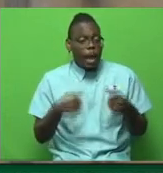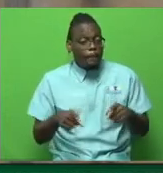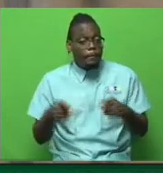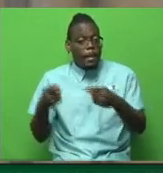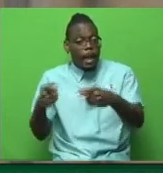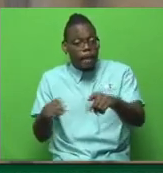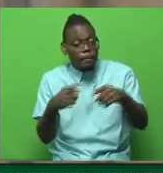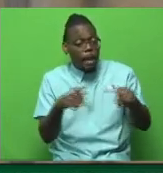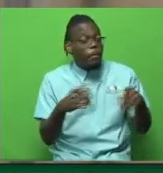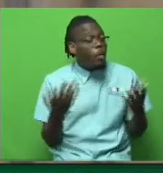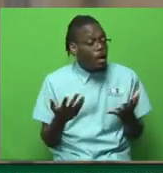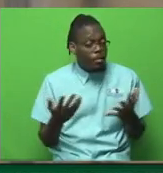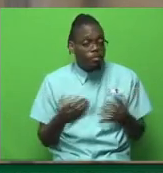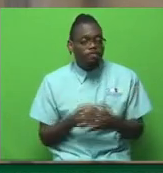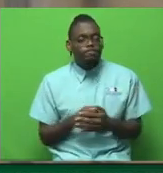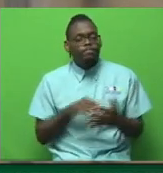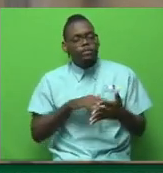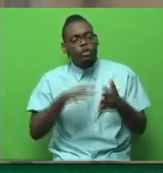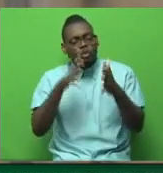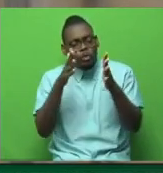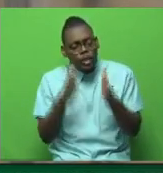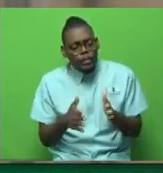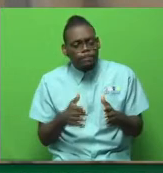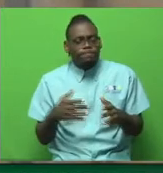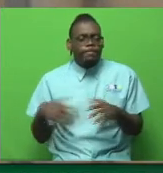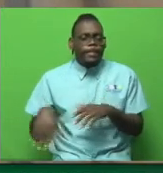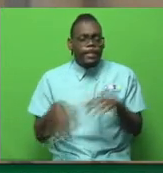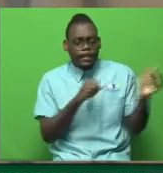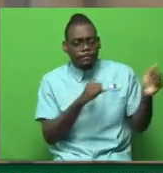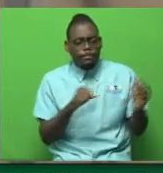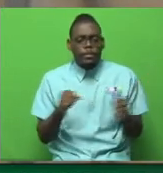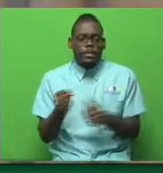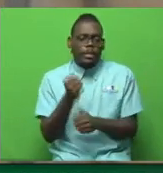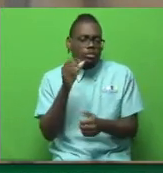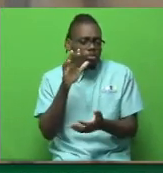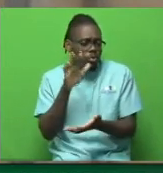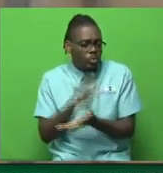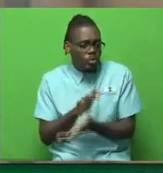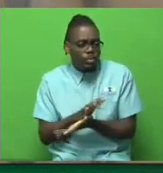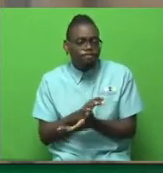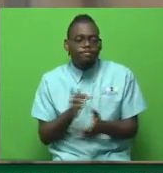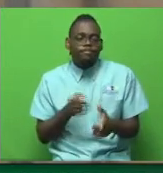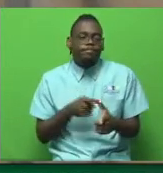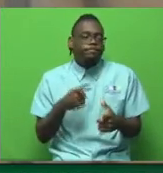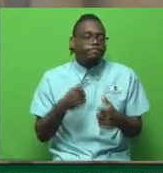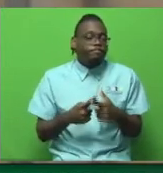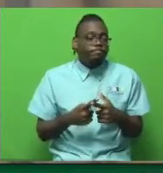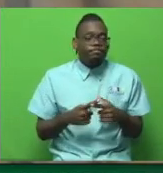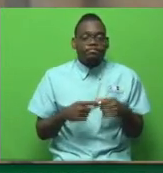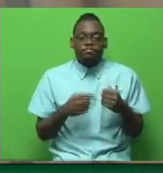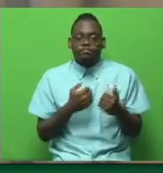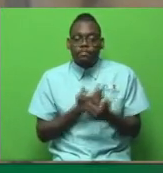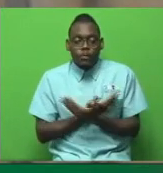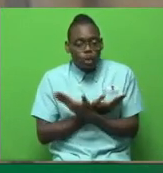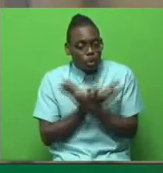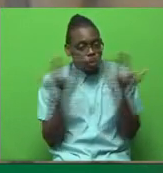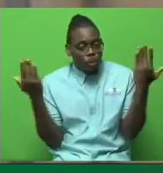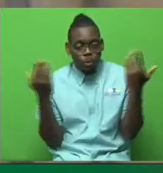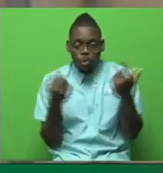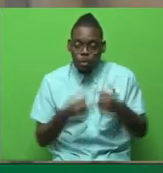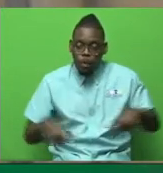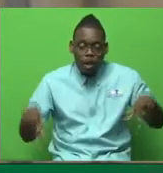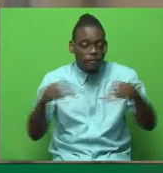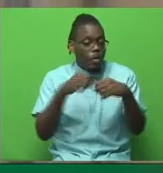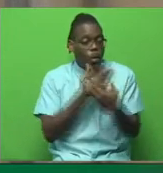these students have been just leaving the secondary school system with nothing no qualifications unprepared to develop themselves